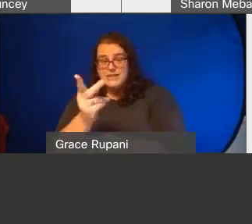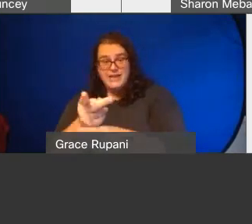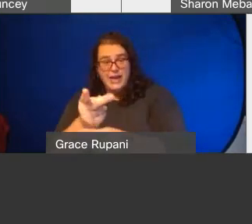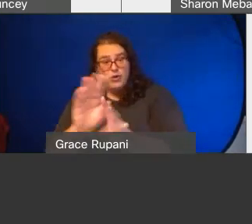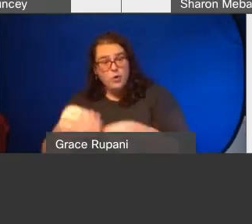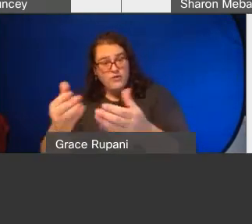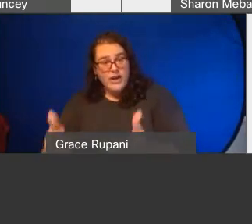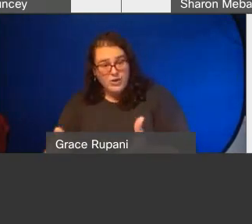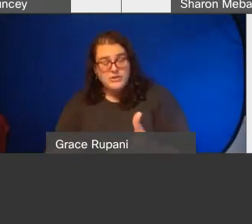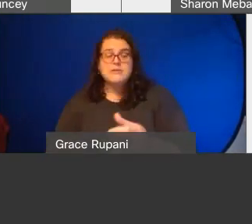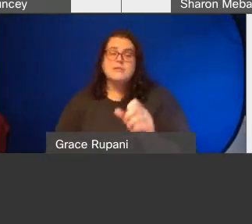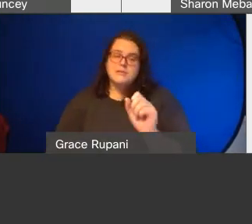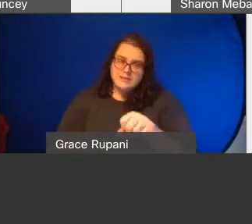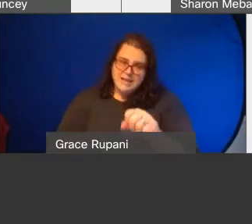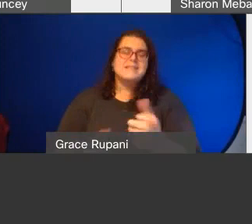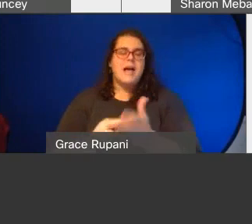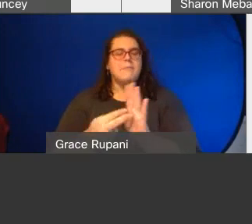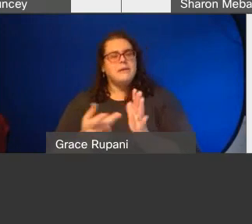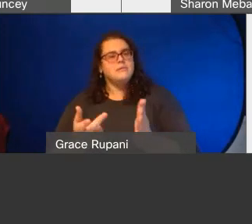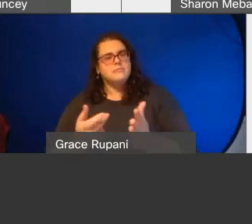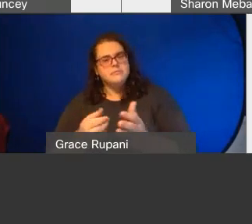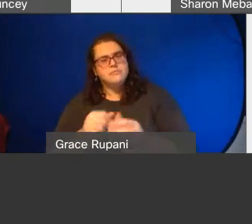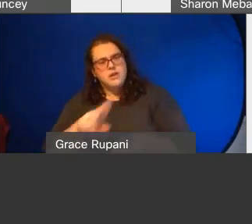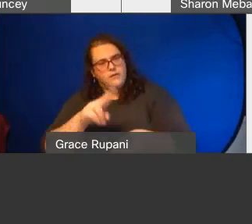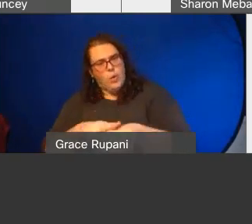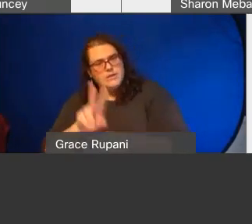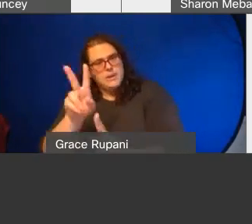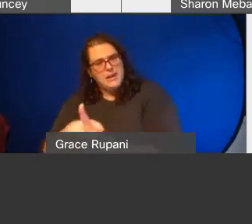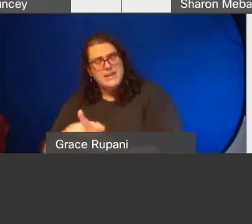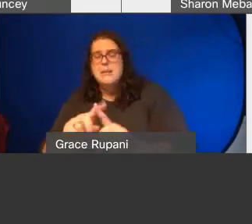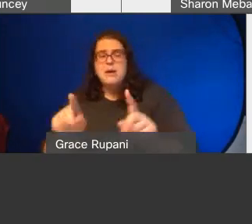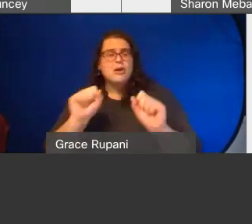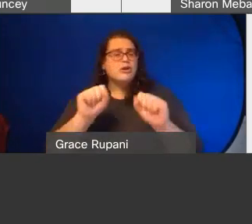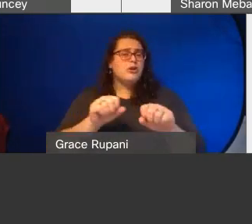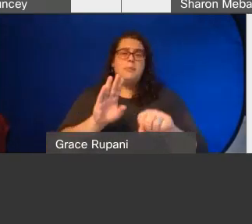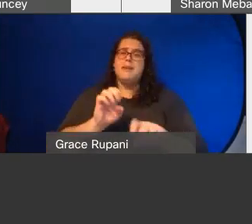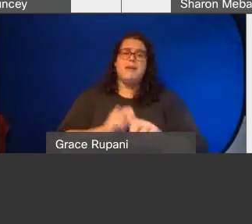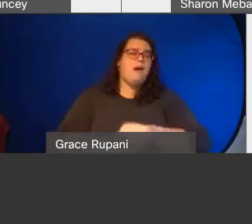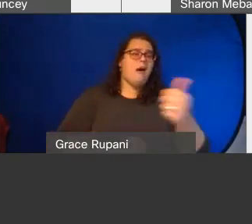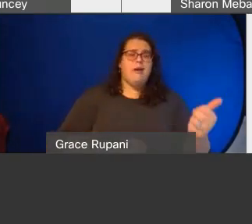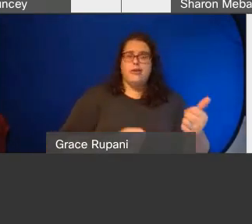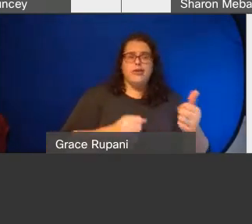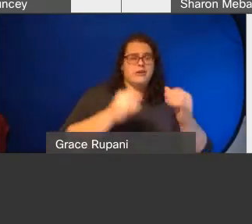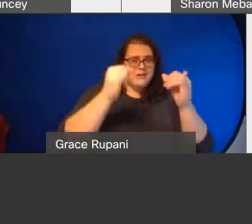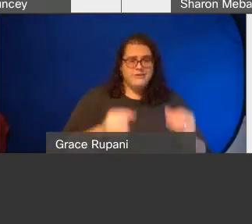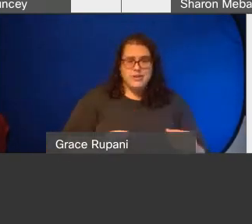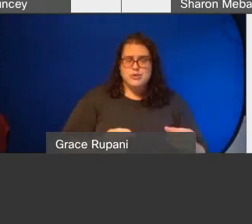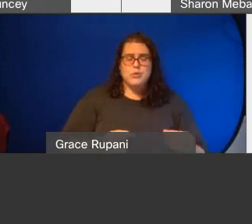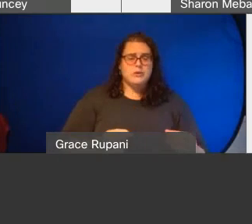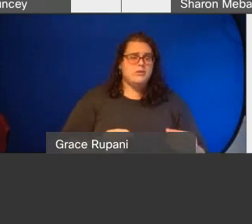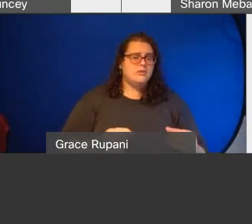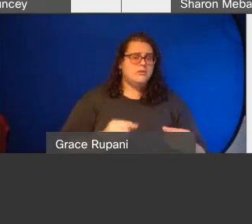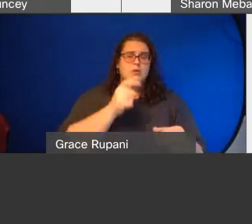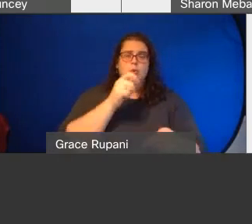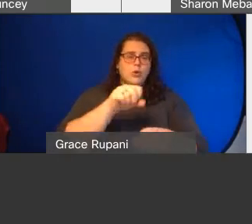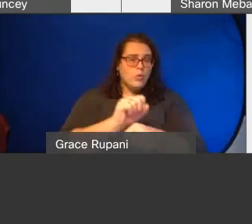setting, that's likely both the case, but it could be any individual in a healthcare setting that that can